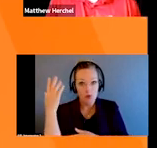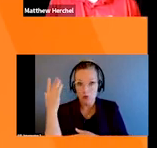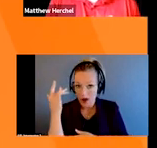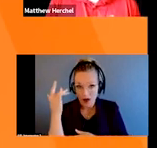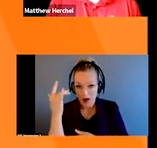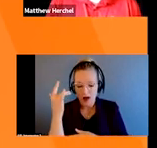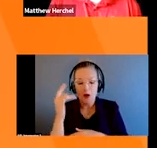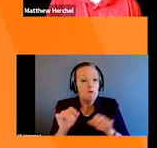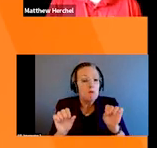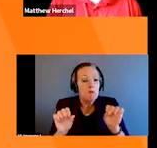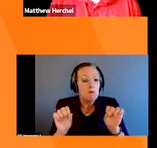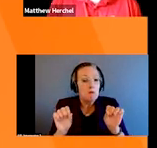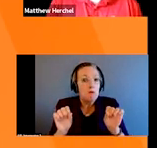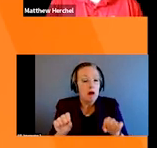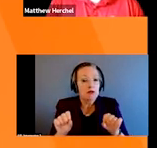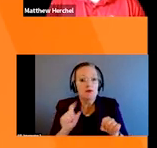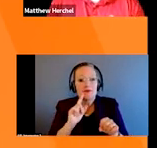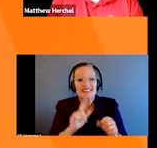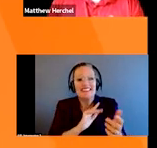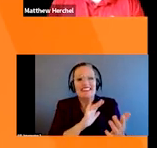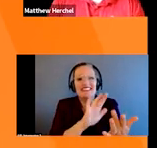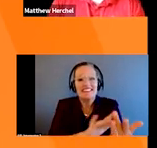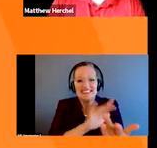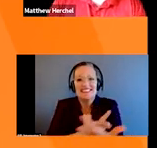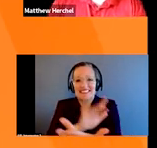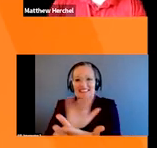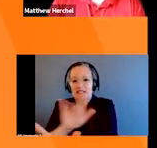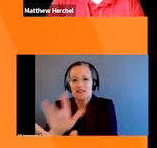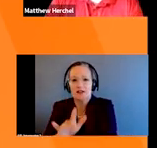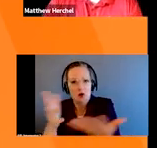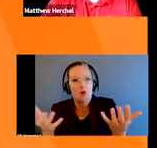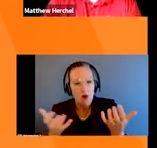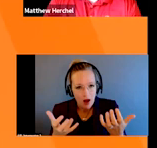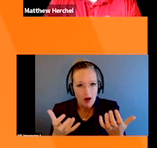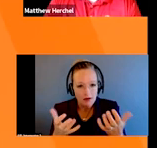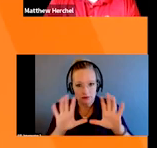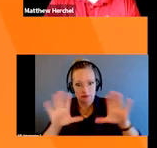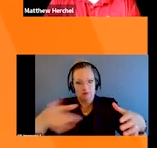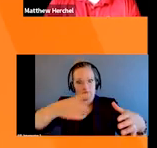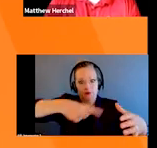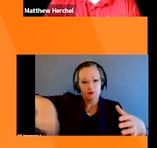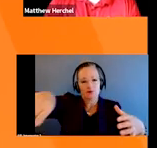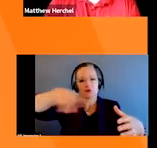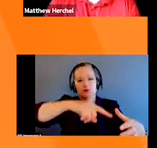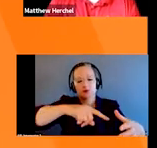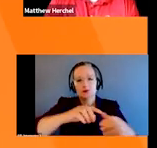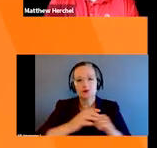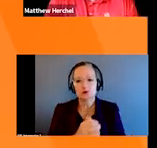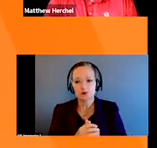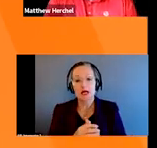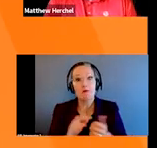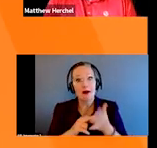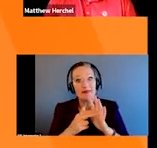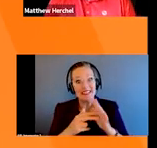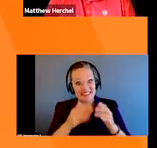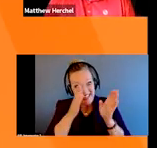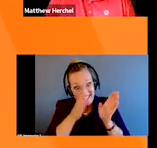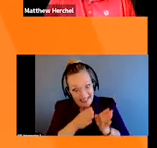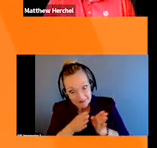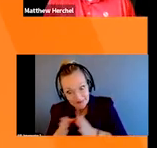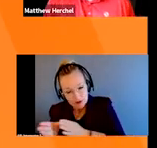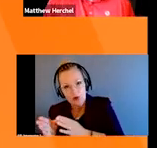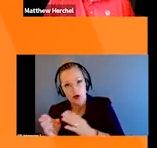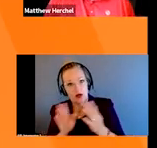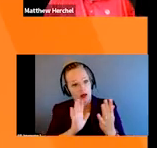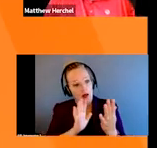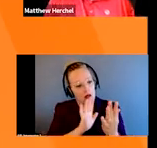my audience. This is potentially my audience. The goal here is not to connect with them because that would be like a